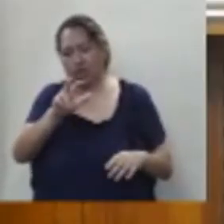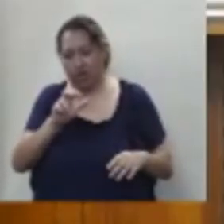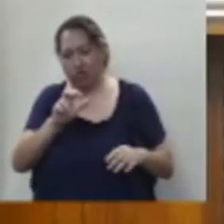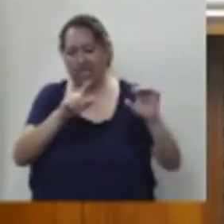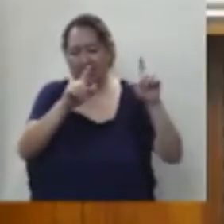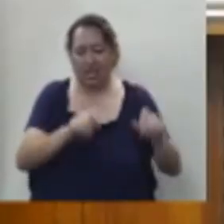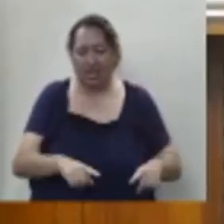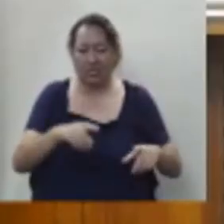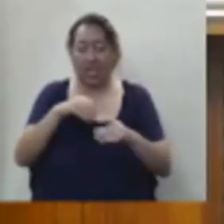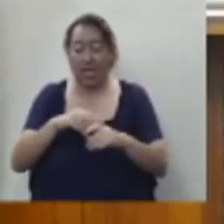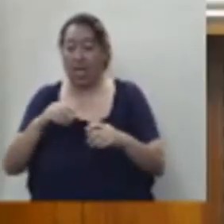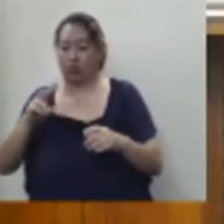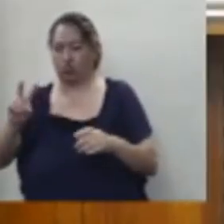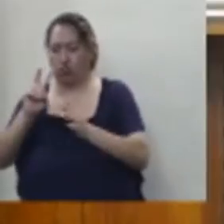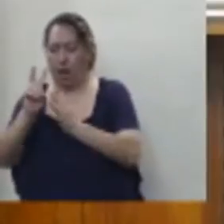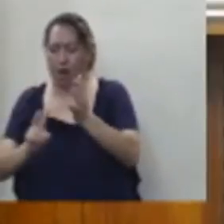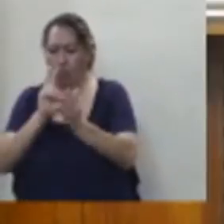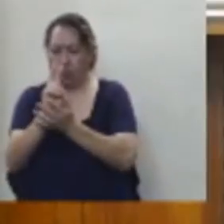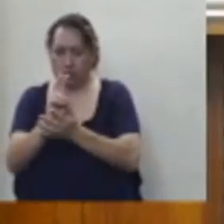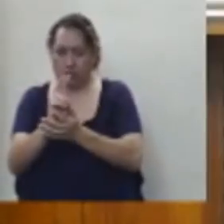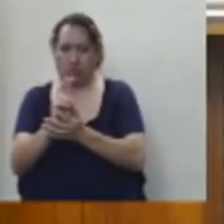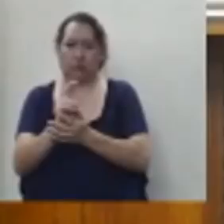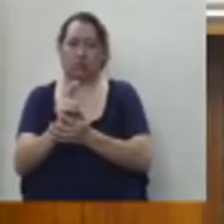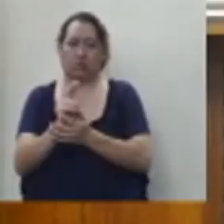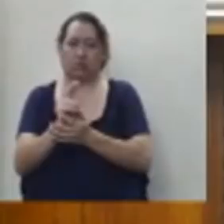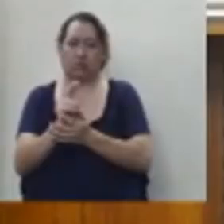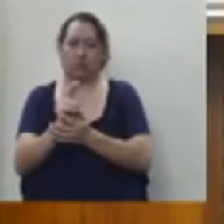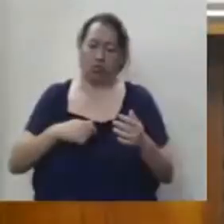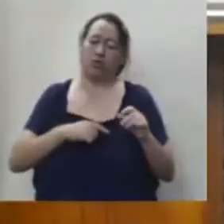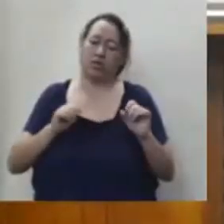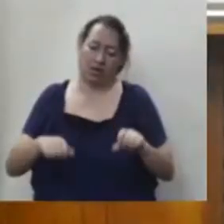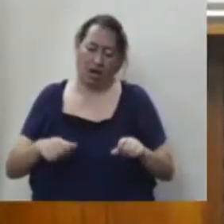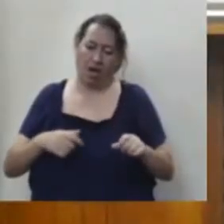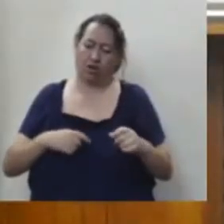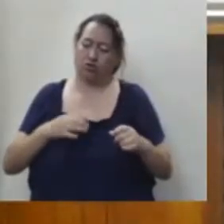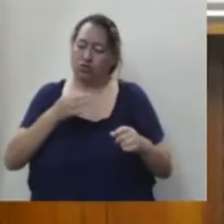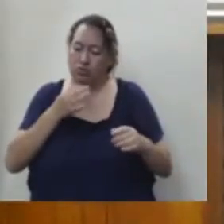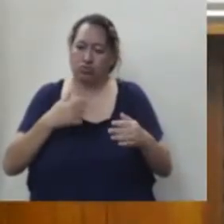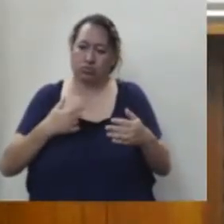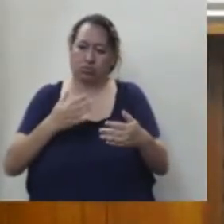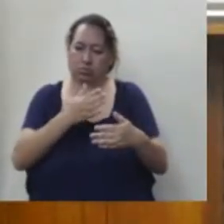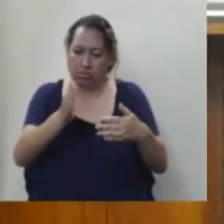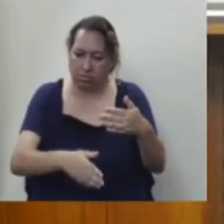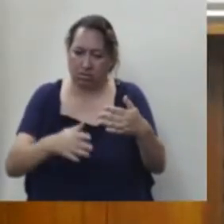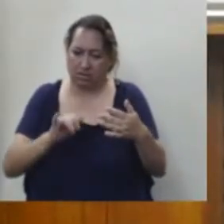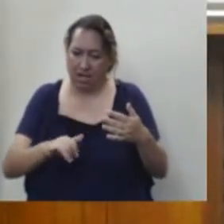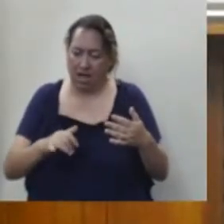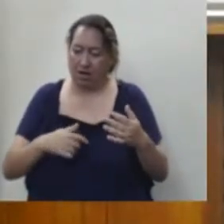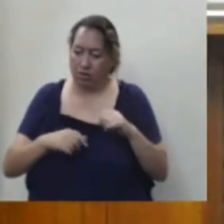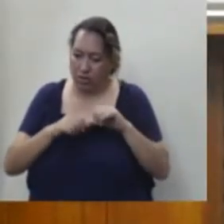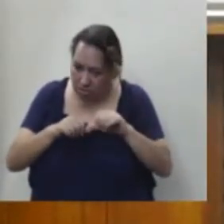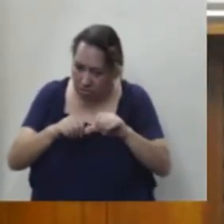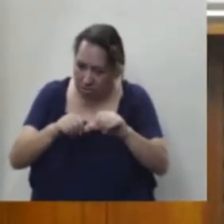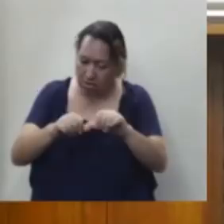is in motion, and we're about to finalize that. And again, we continue the commercial capacity. So we're having all